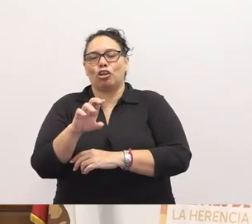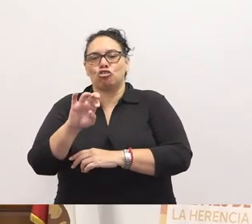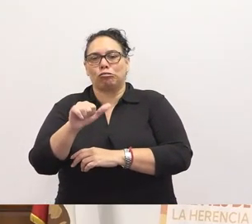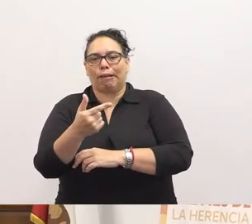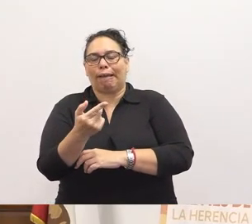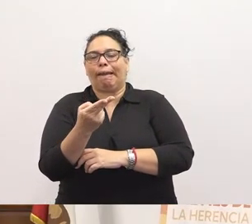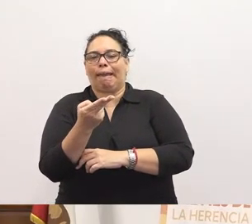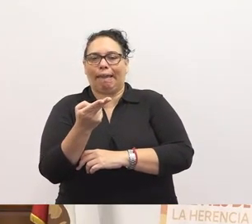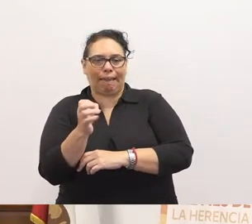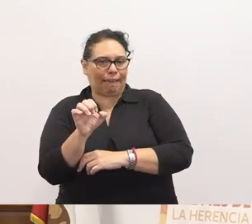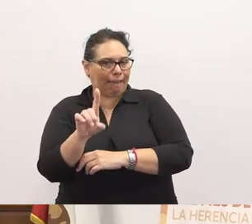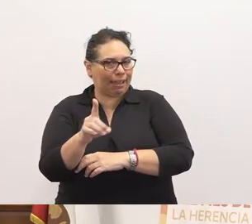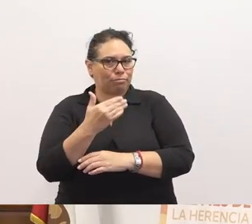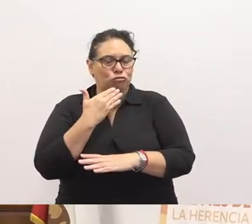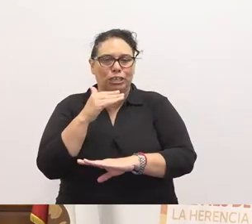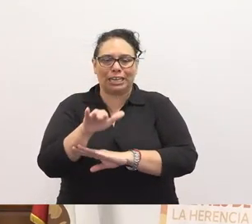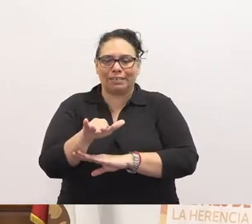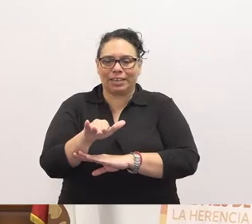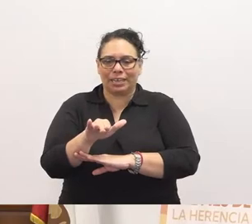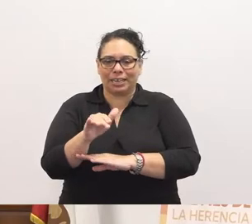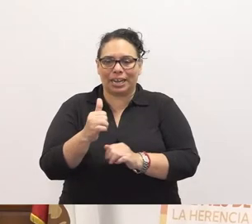to